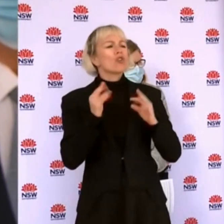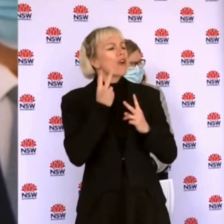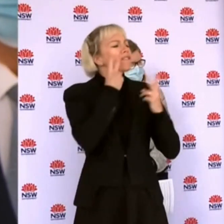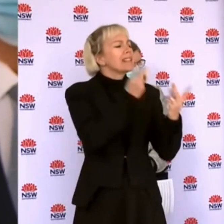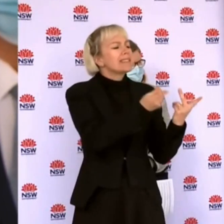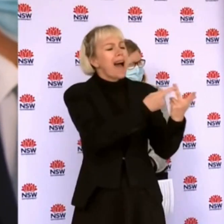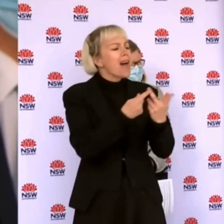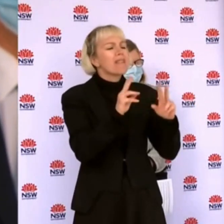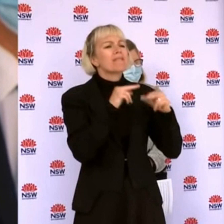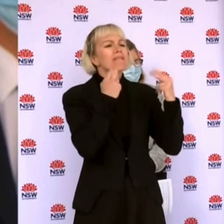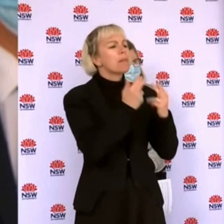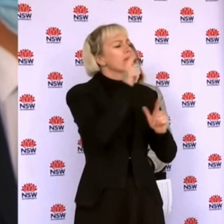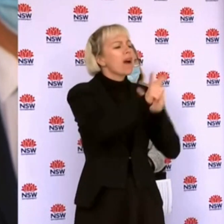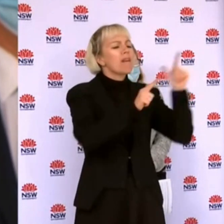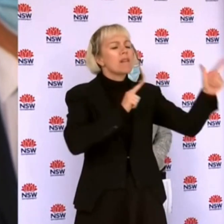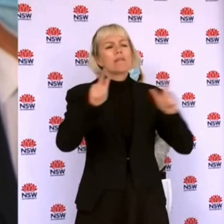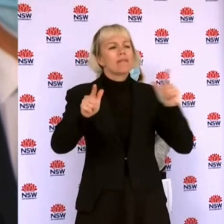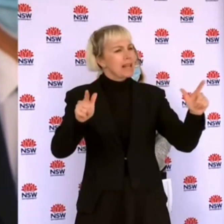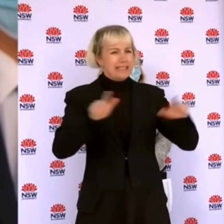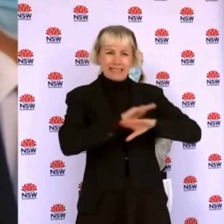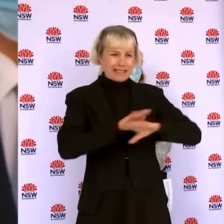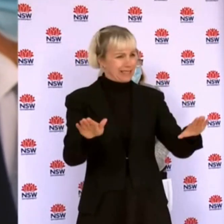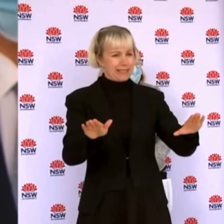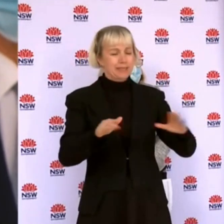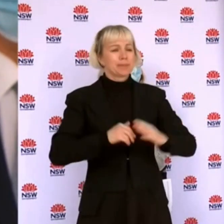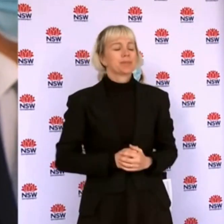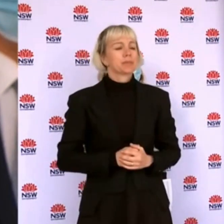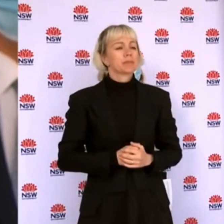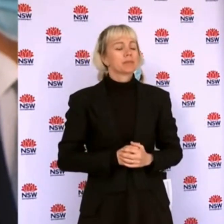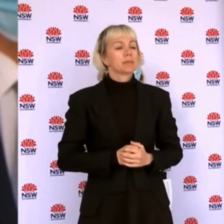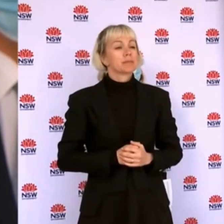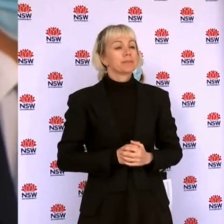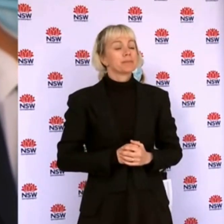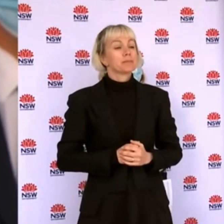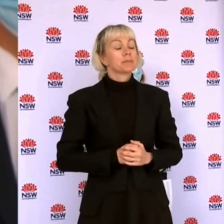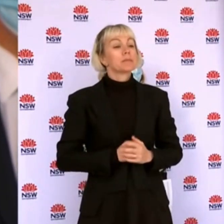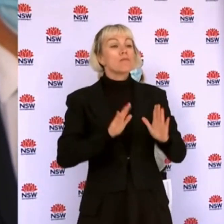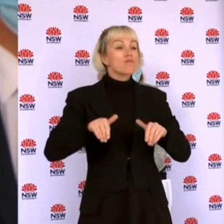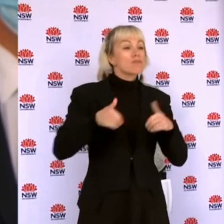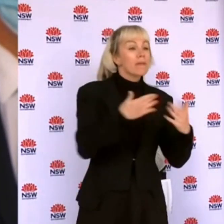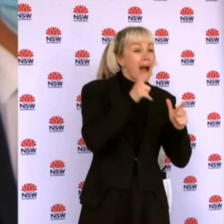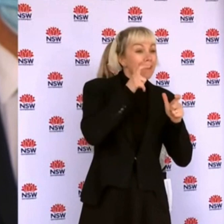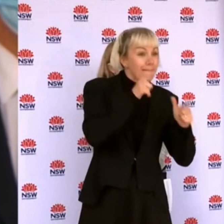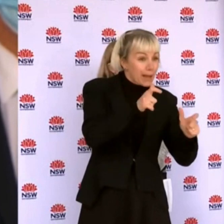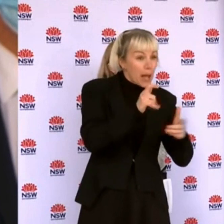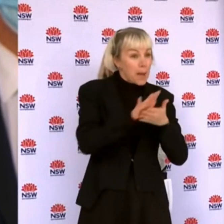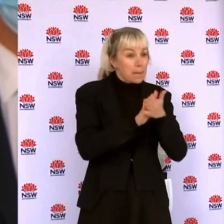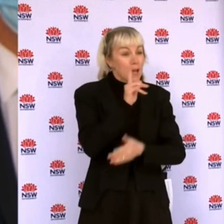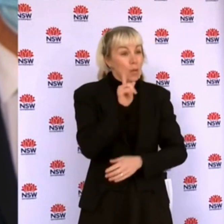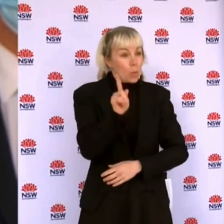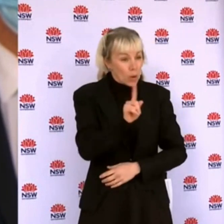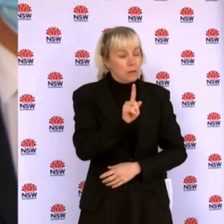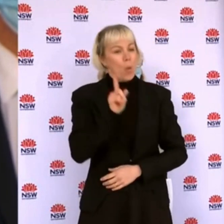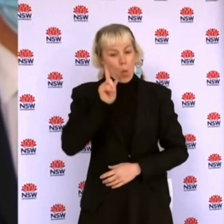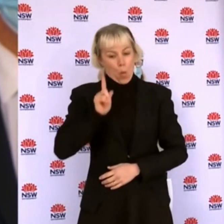across any person who's in lockdown. Providing care means one person goes to support someone who might be